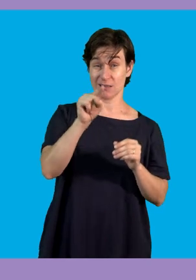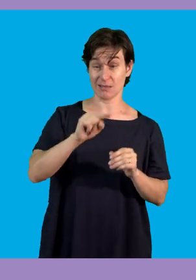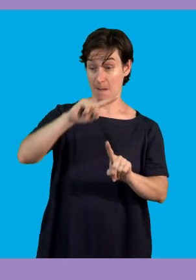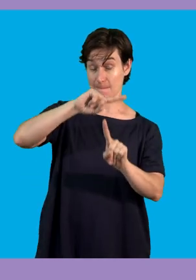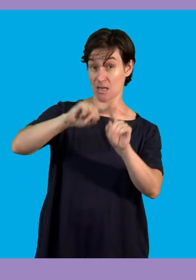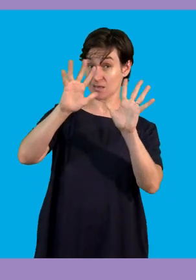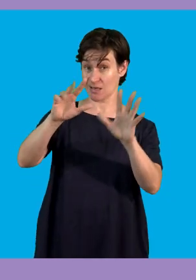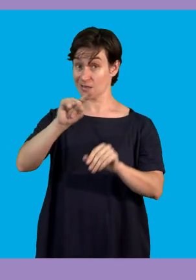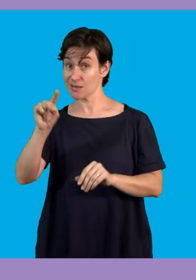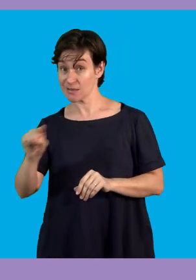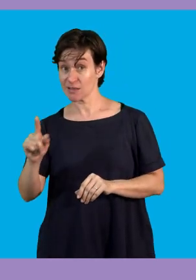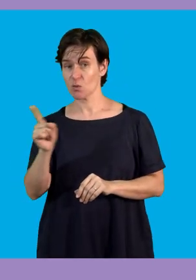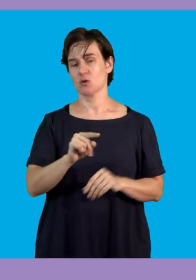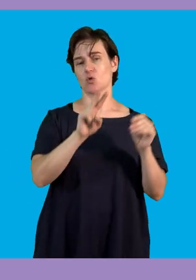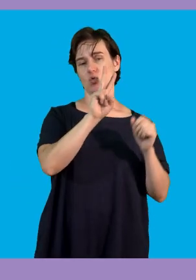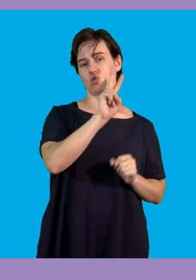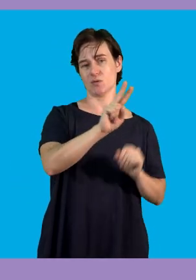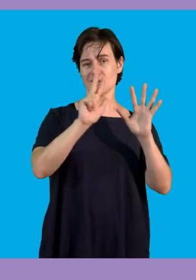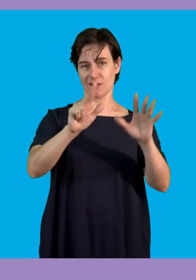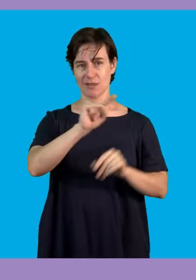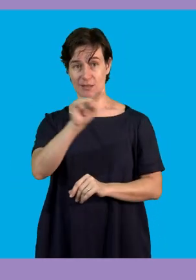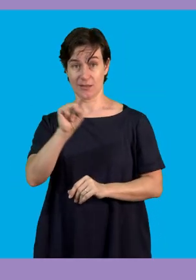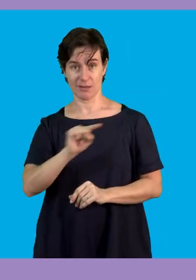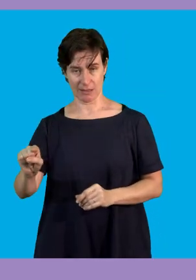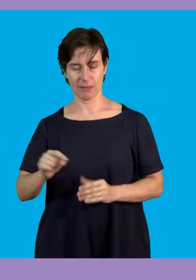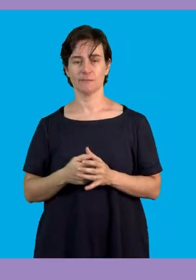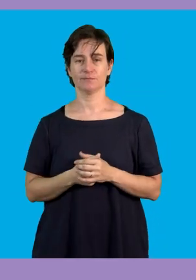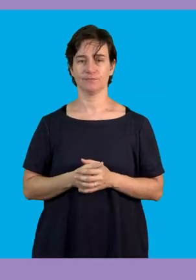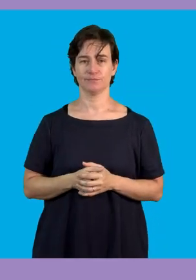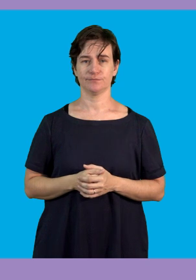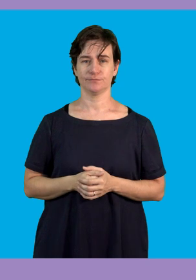18z plus 10z would be 28z.